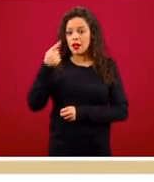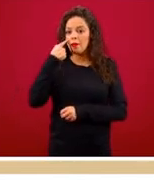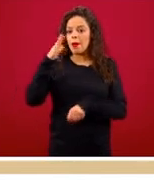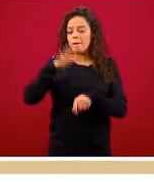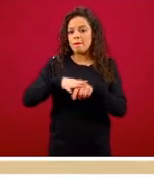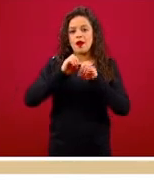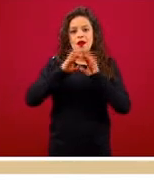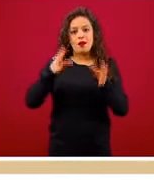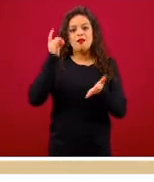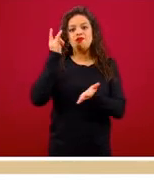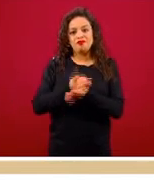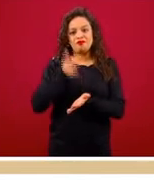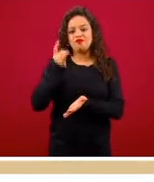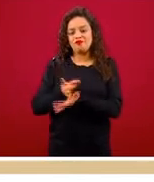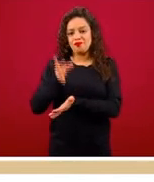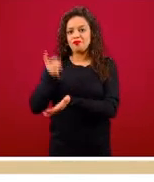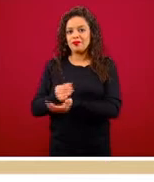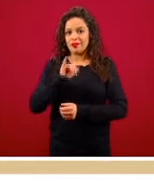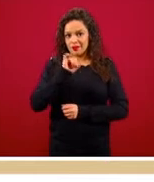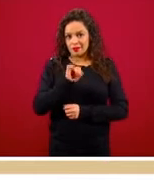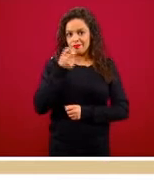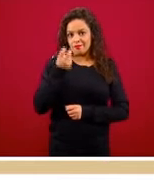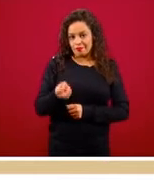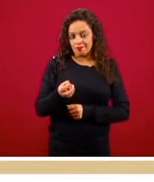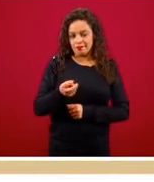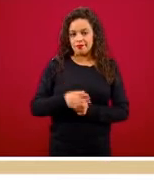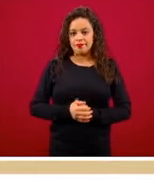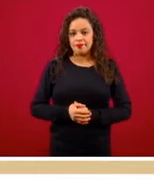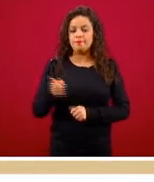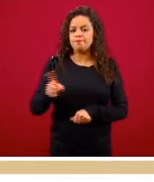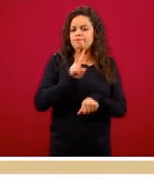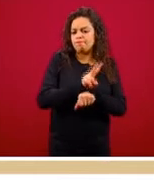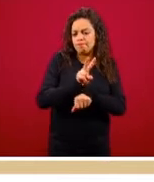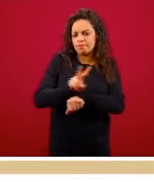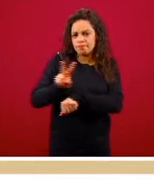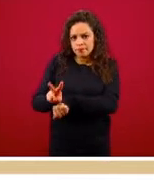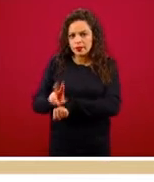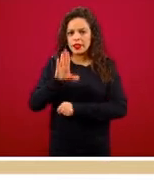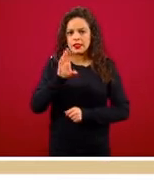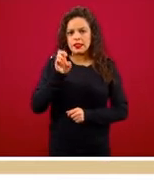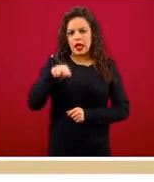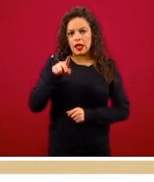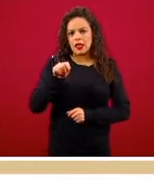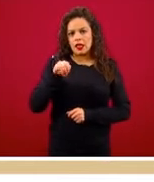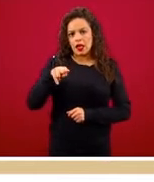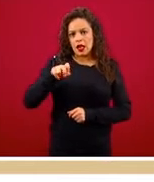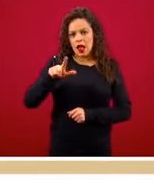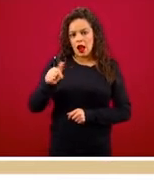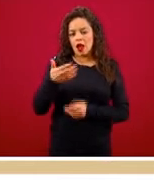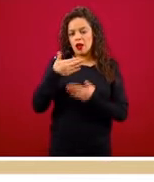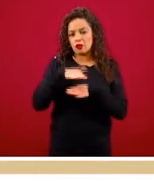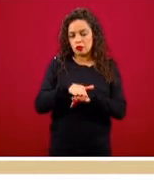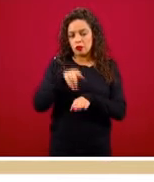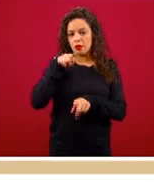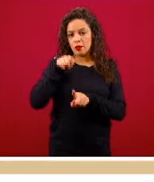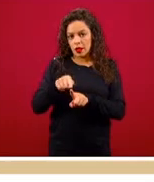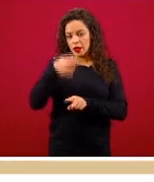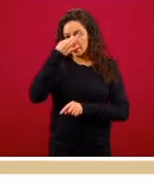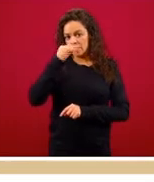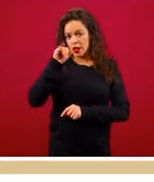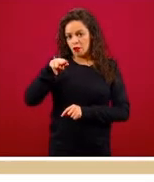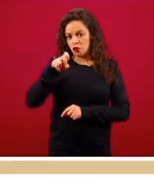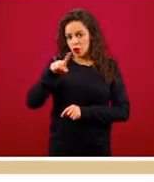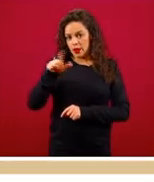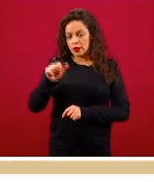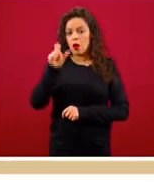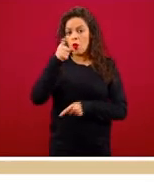what goes on with that sentinel surveillance system that we told you was established in 2006 and was perfected a few years before